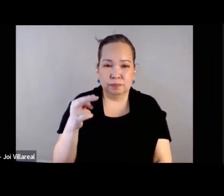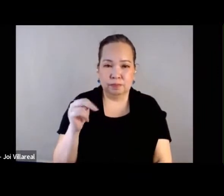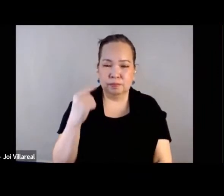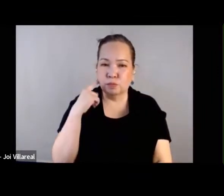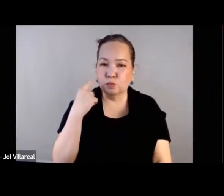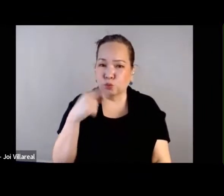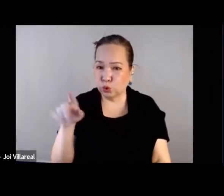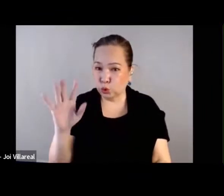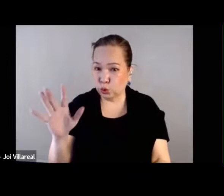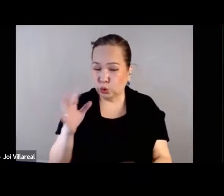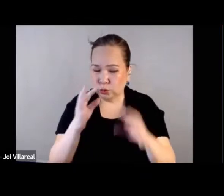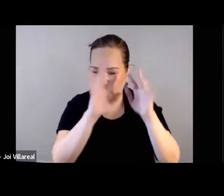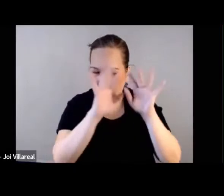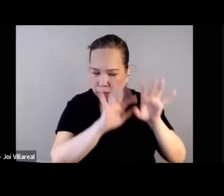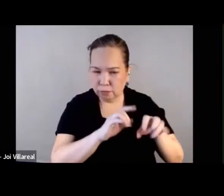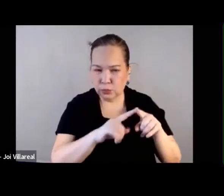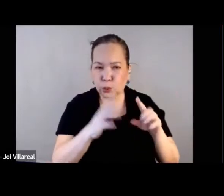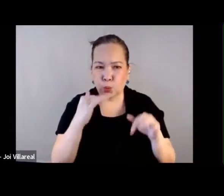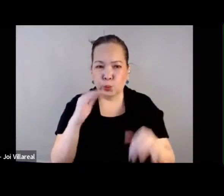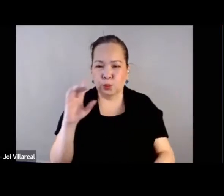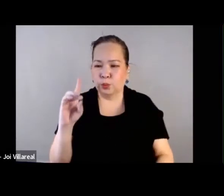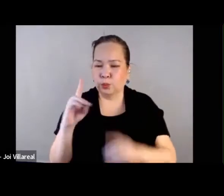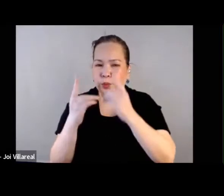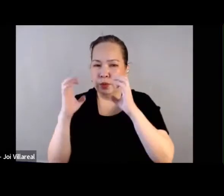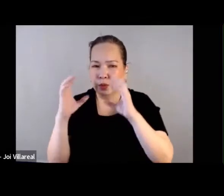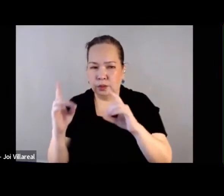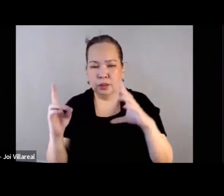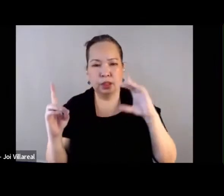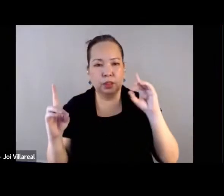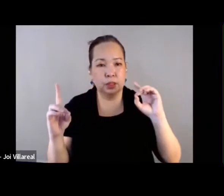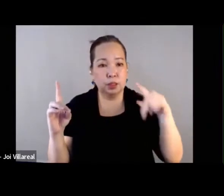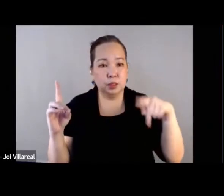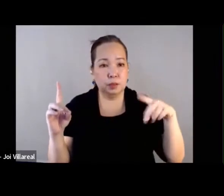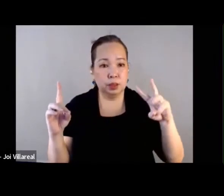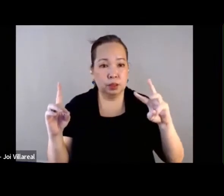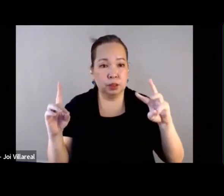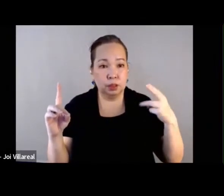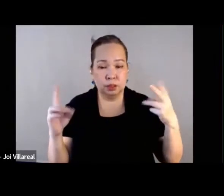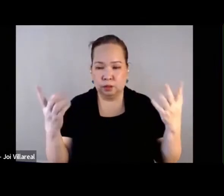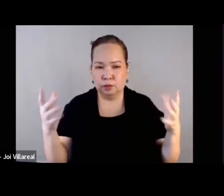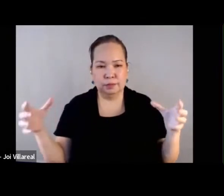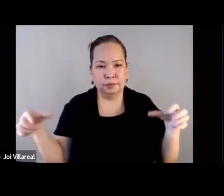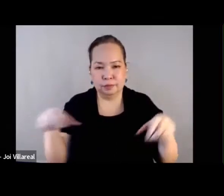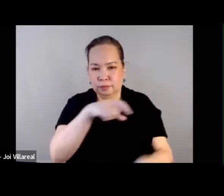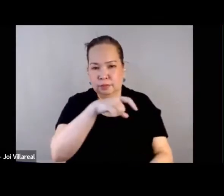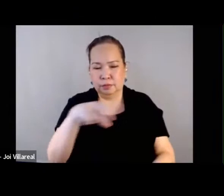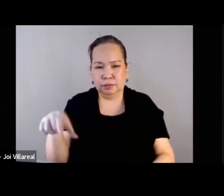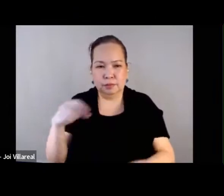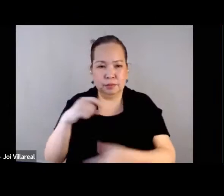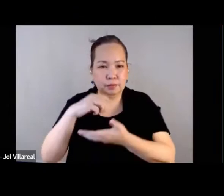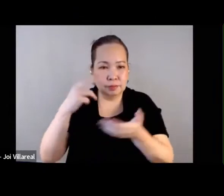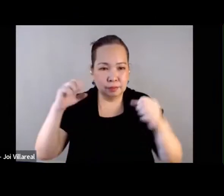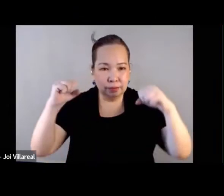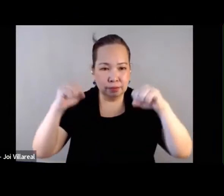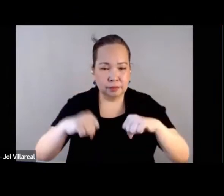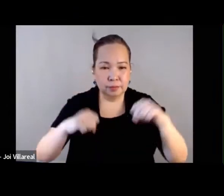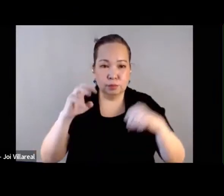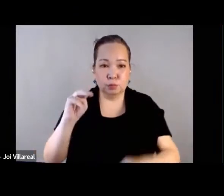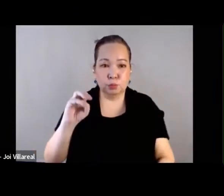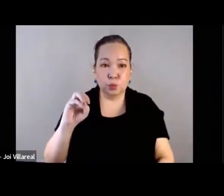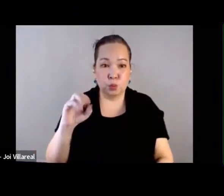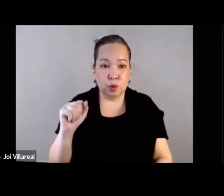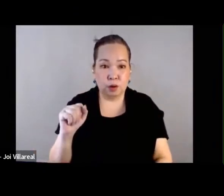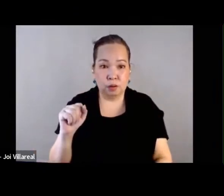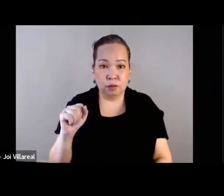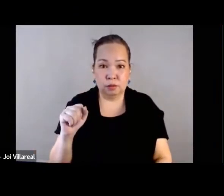asking that the DepEd and the DPWH come together for a MOA para magkaroon ng design na disaster resilient. Is there